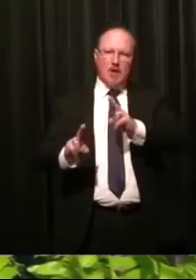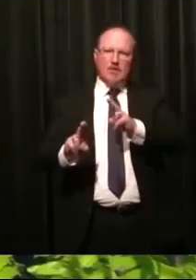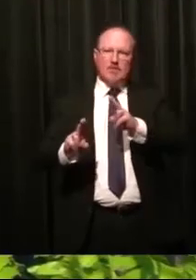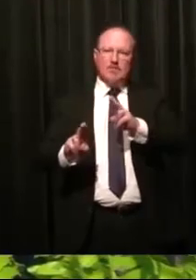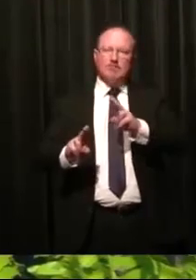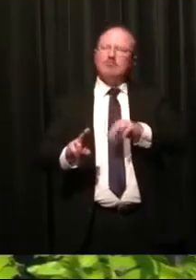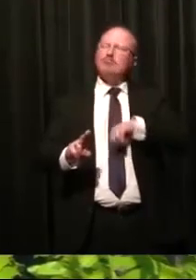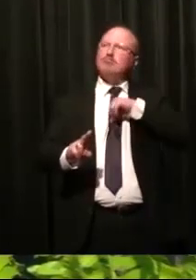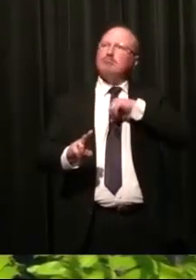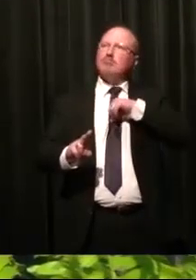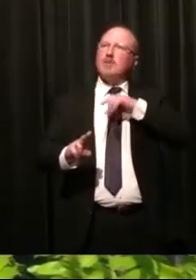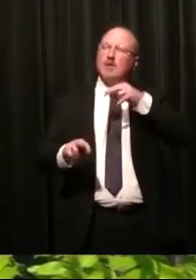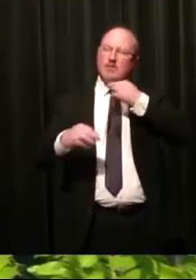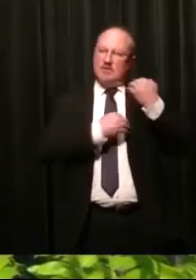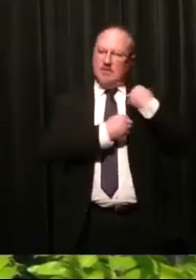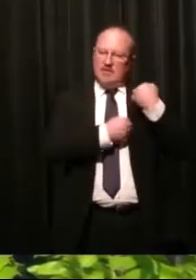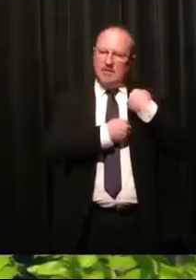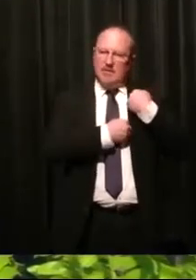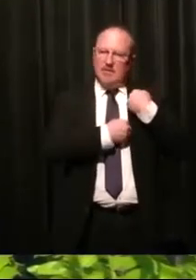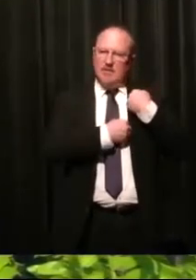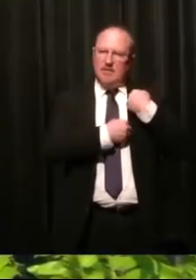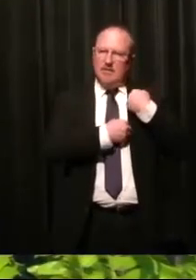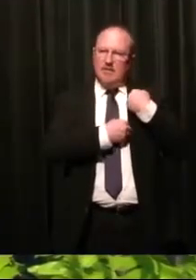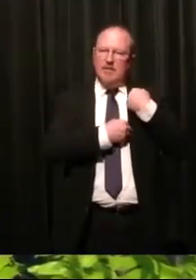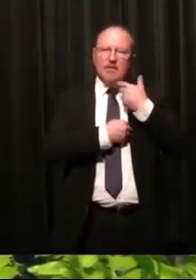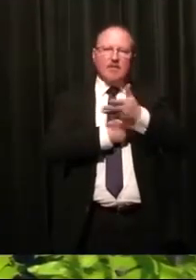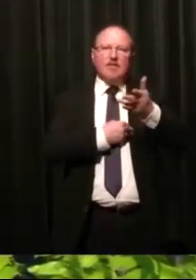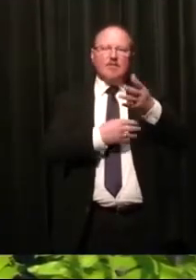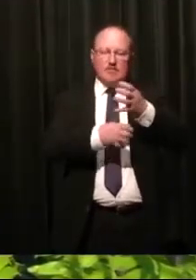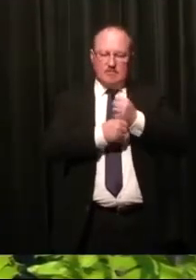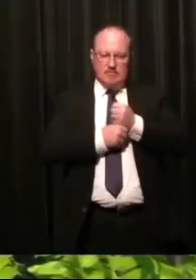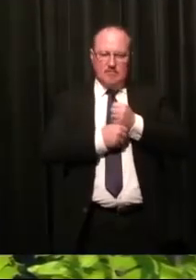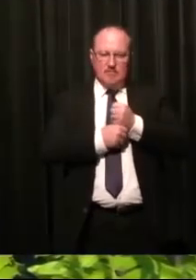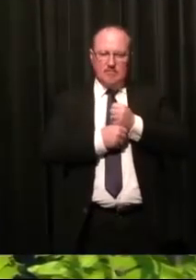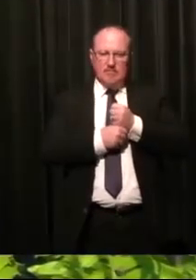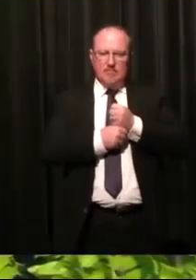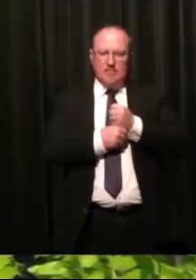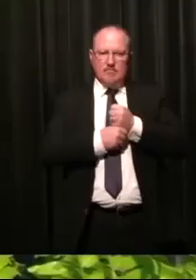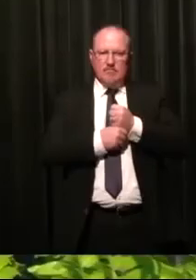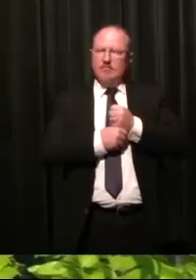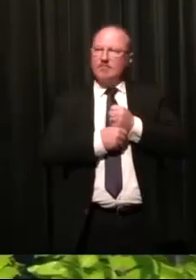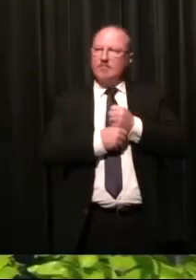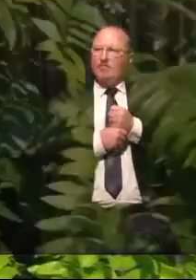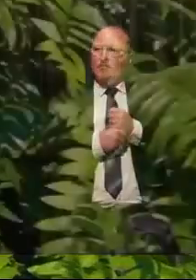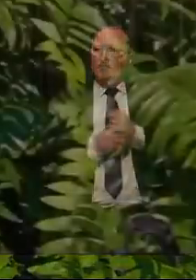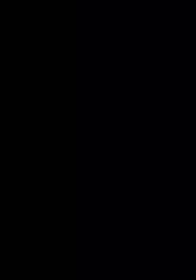of its honors, privileges, and responsibilities thereto appertaining.